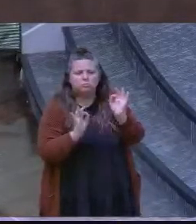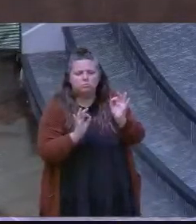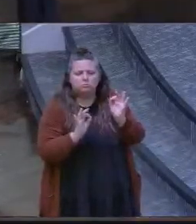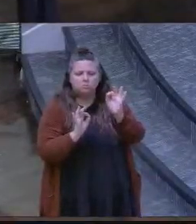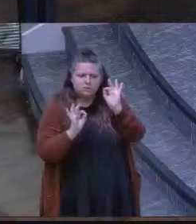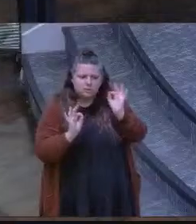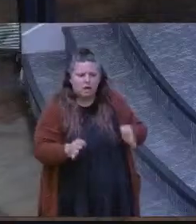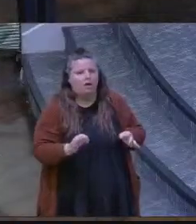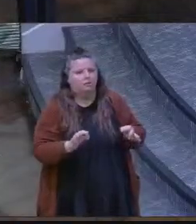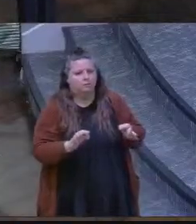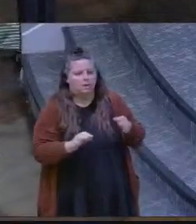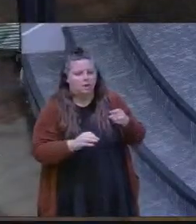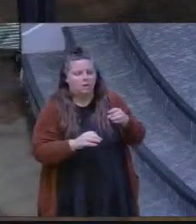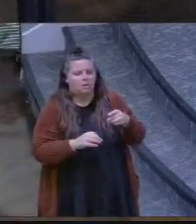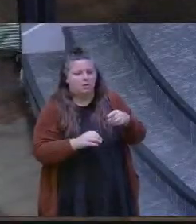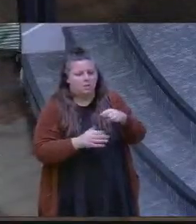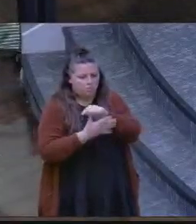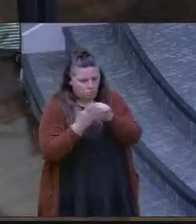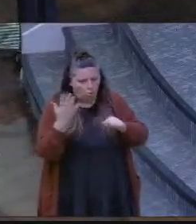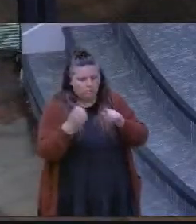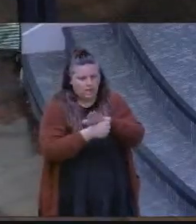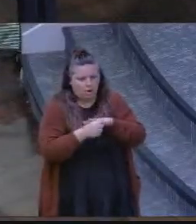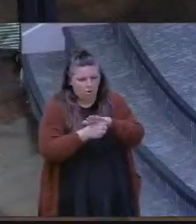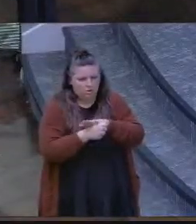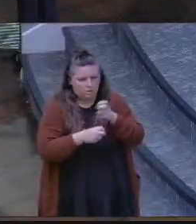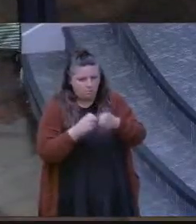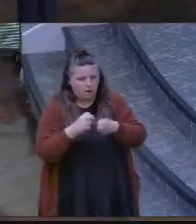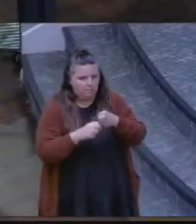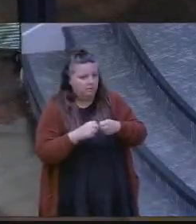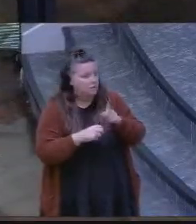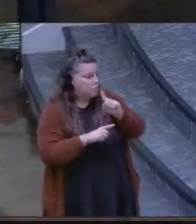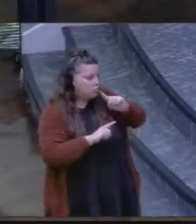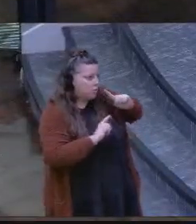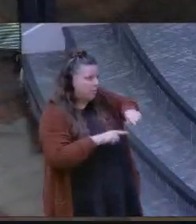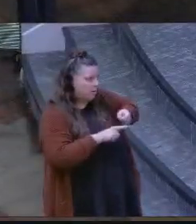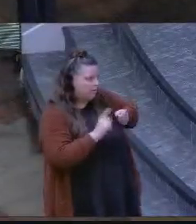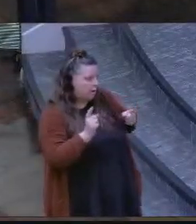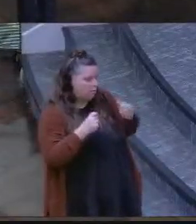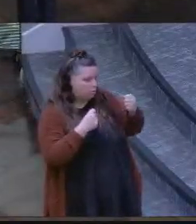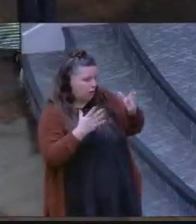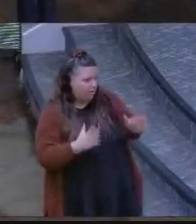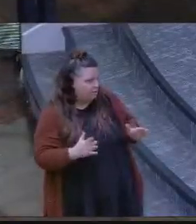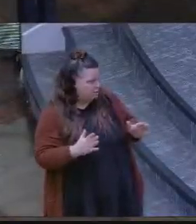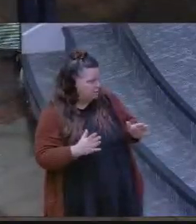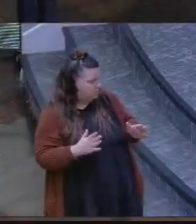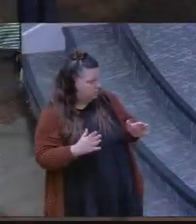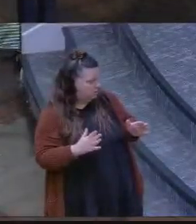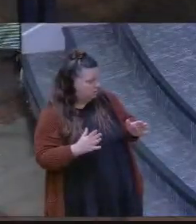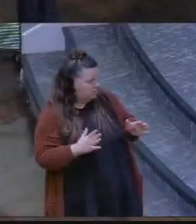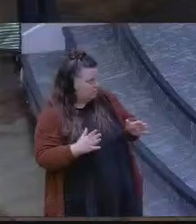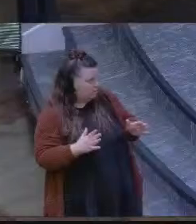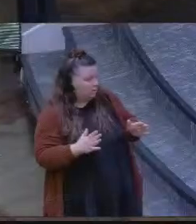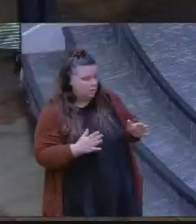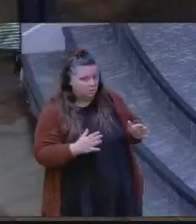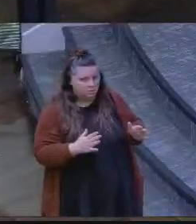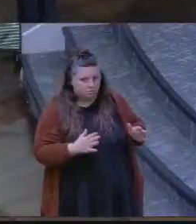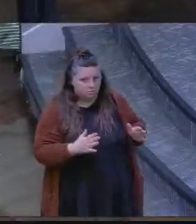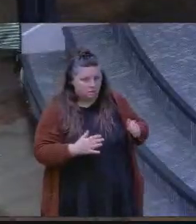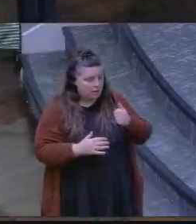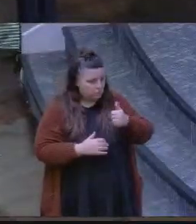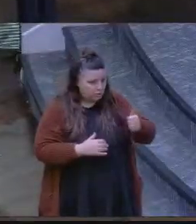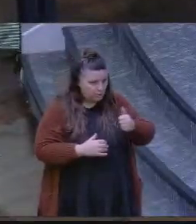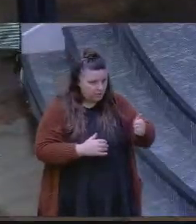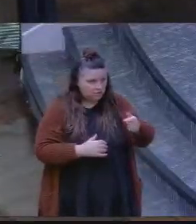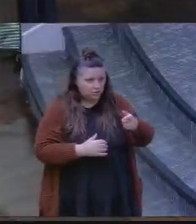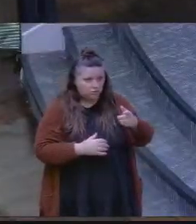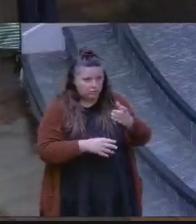drivers. From like drivers like on that area, or like, I know like with transportation, do you all like get a lot